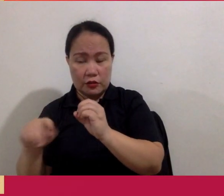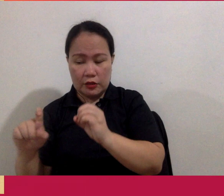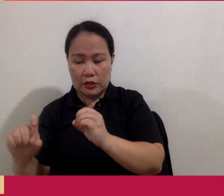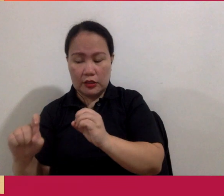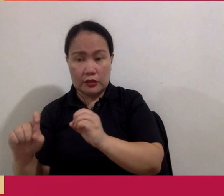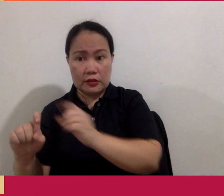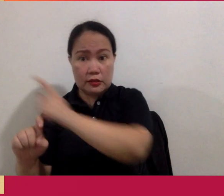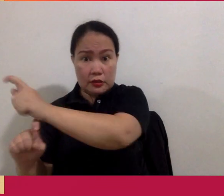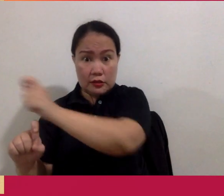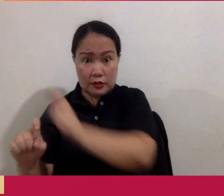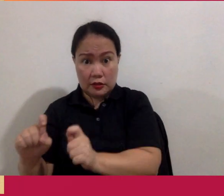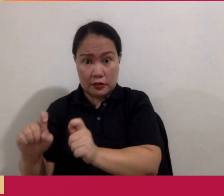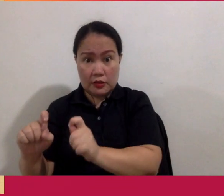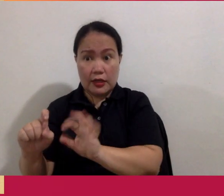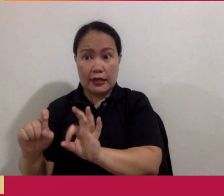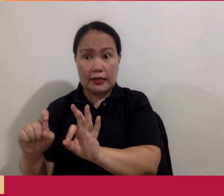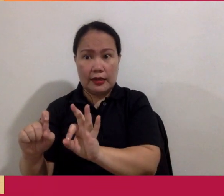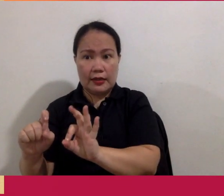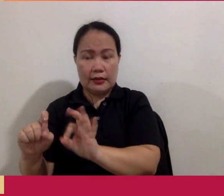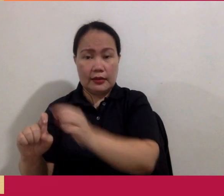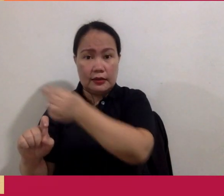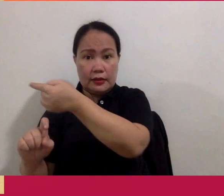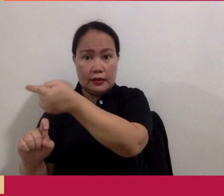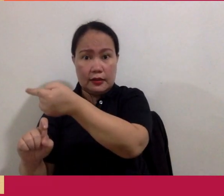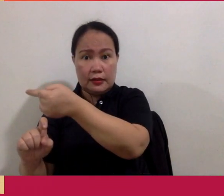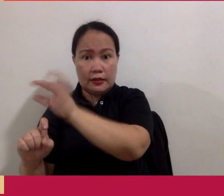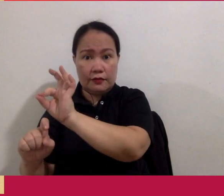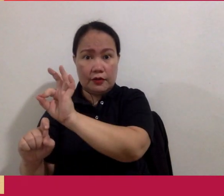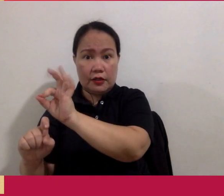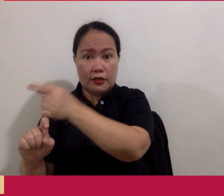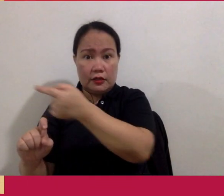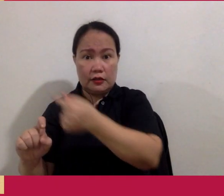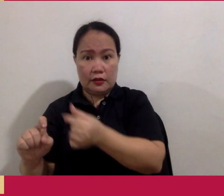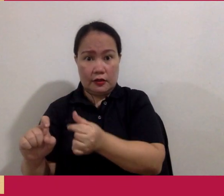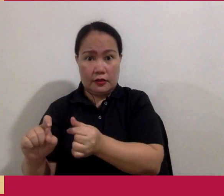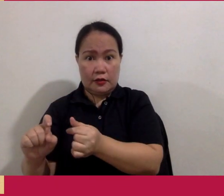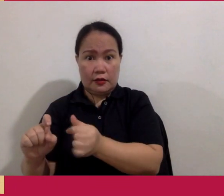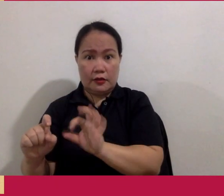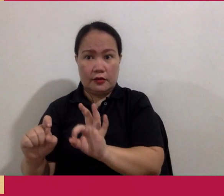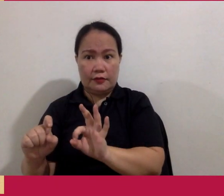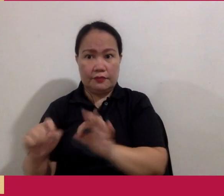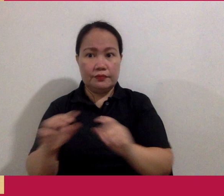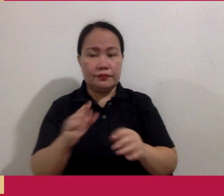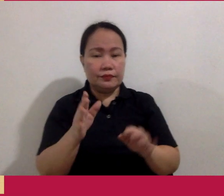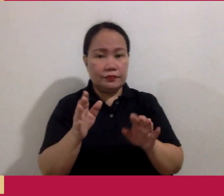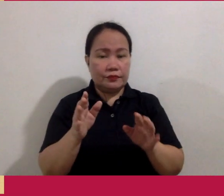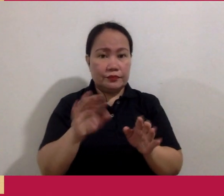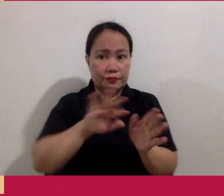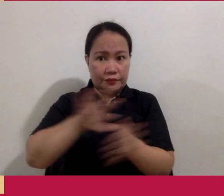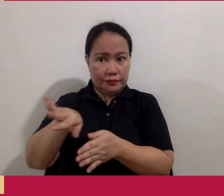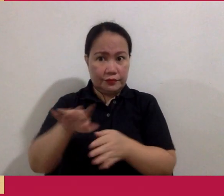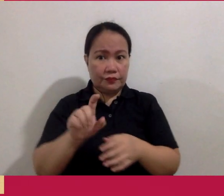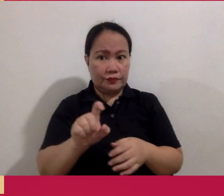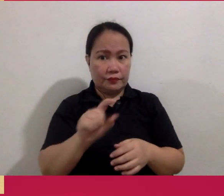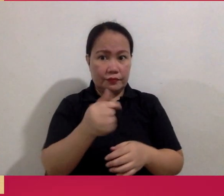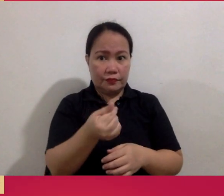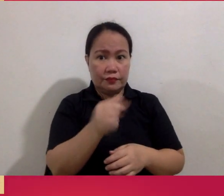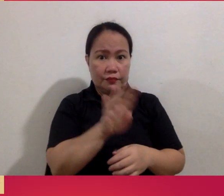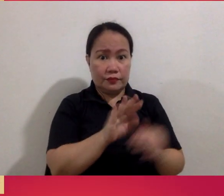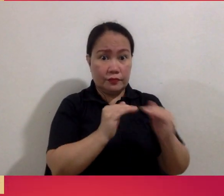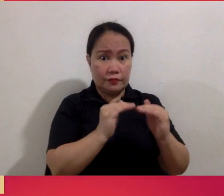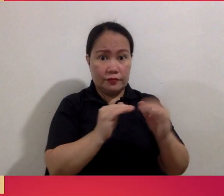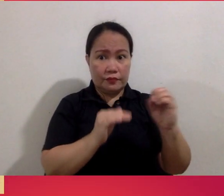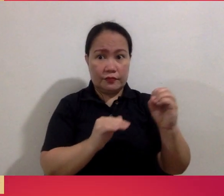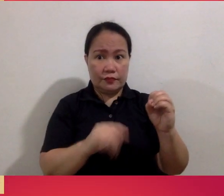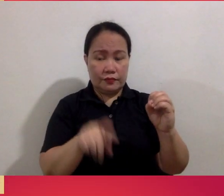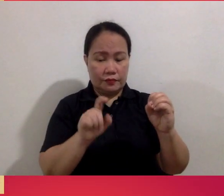x is positive 9. So, nilipat lang natin si negative 9 sa right side. Sa kabilang side naman, x plus 4 is equal